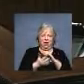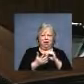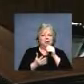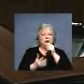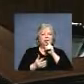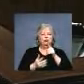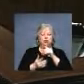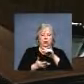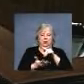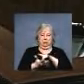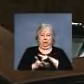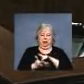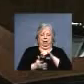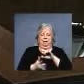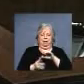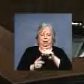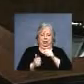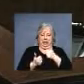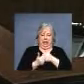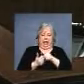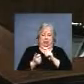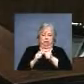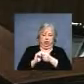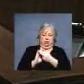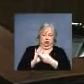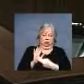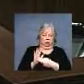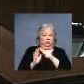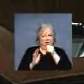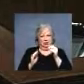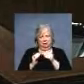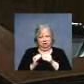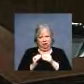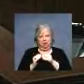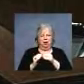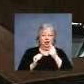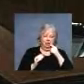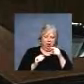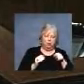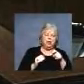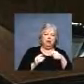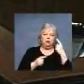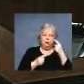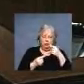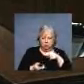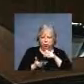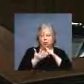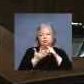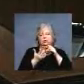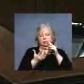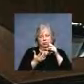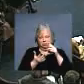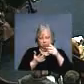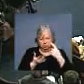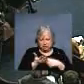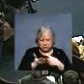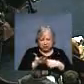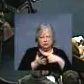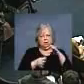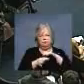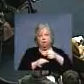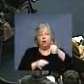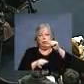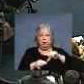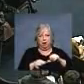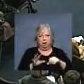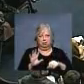the middle of the game is exactly fair. I think it deserves to be considered and voted up or down based on its own merits. All right. Well, we're speaking